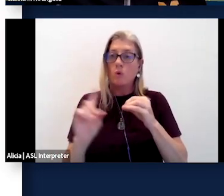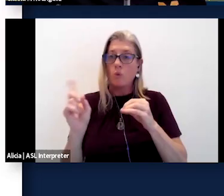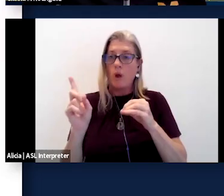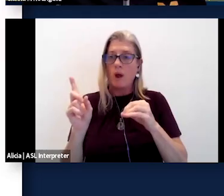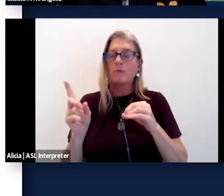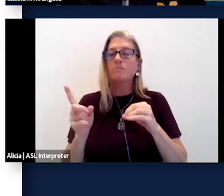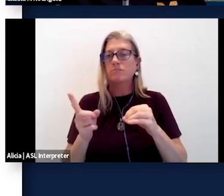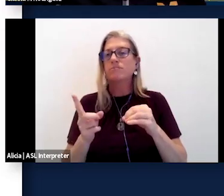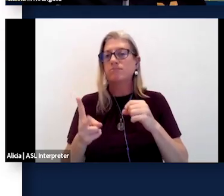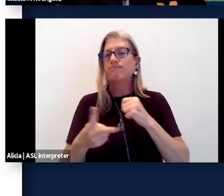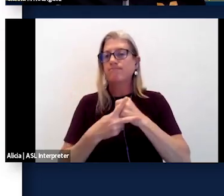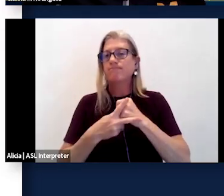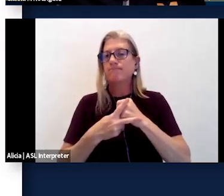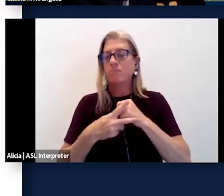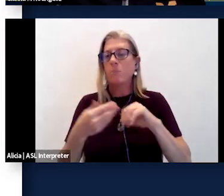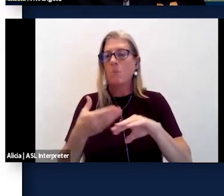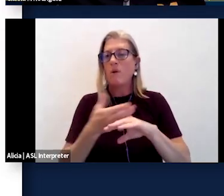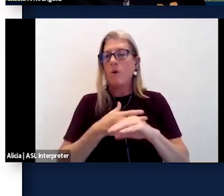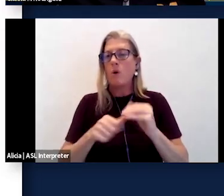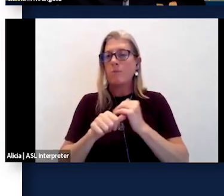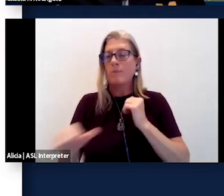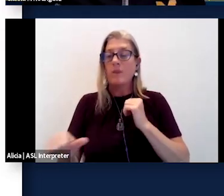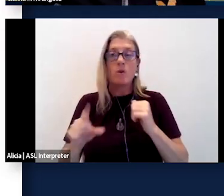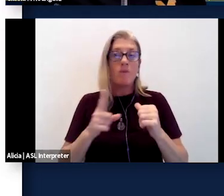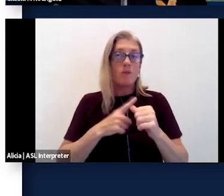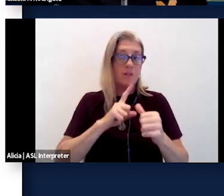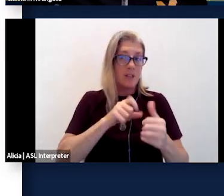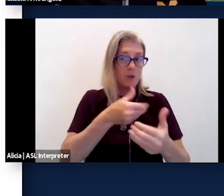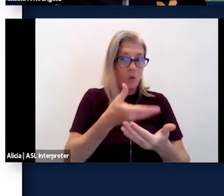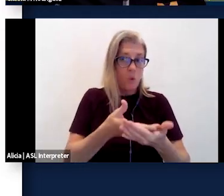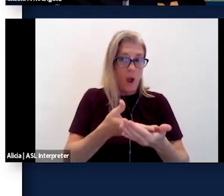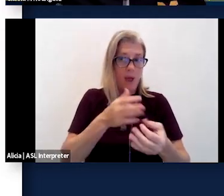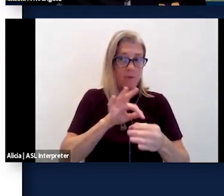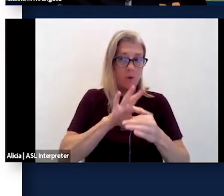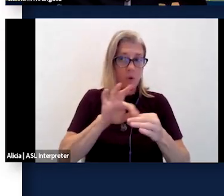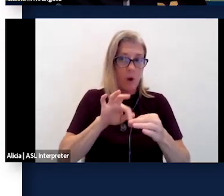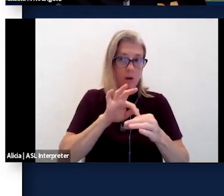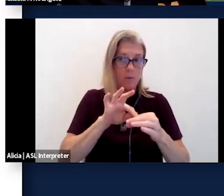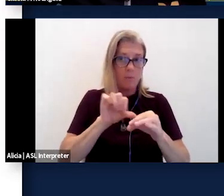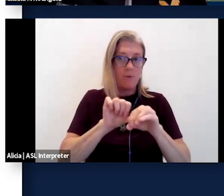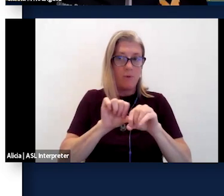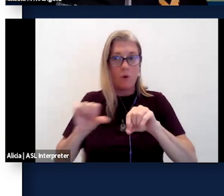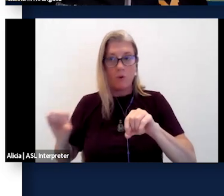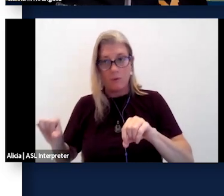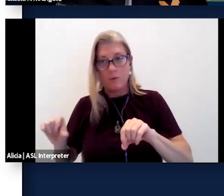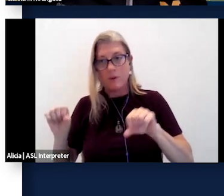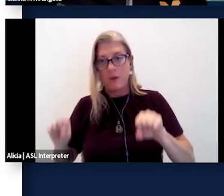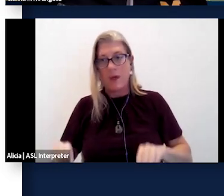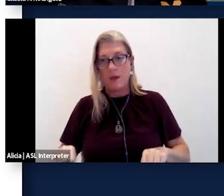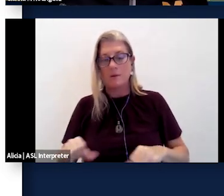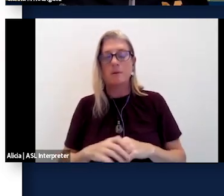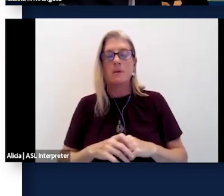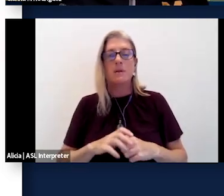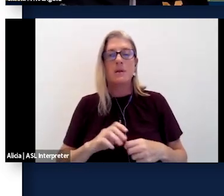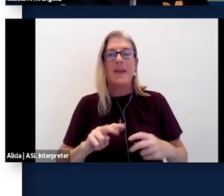in other words, that stool has to make it to the rectum first before you're able to empty things, right? And the